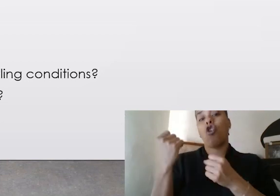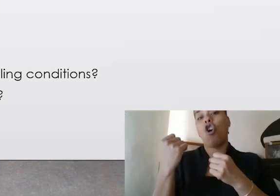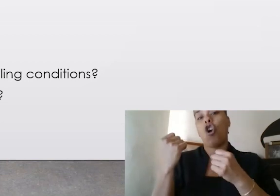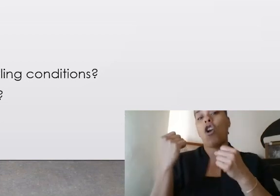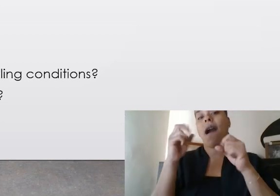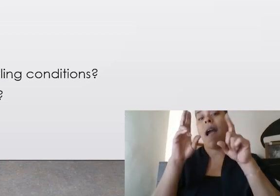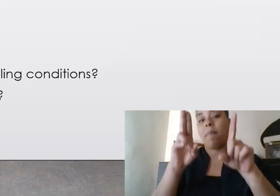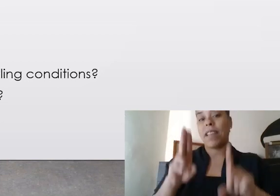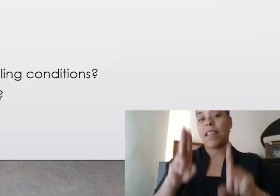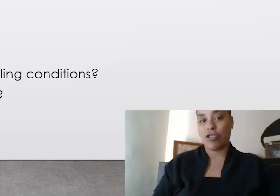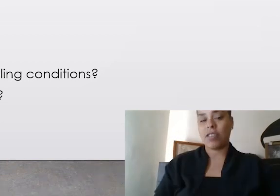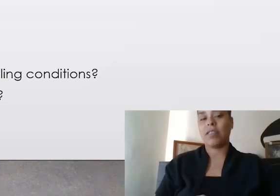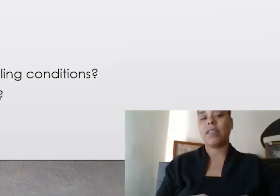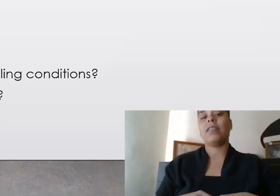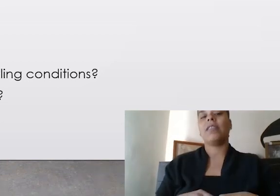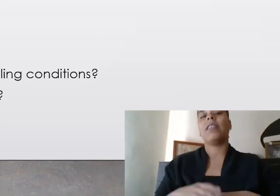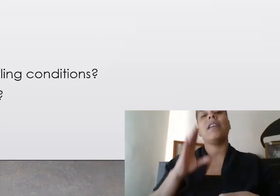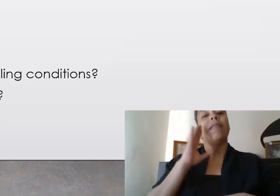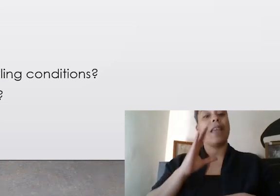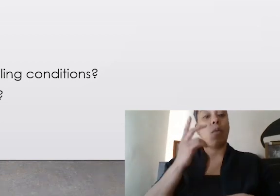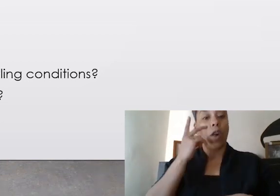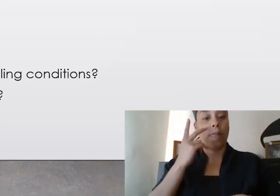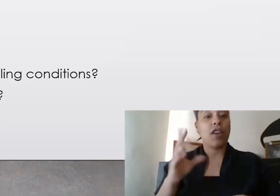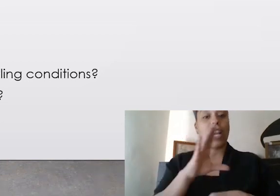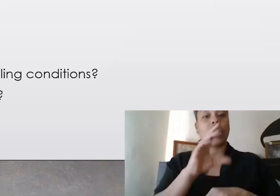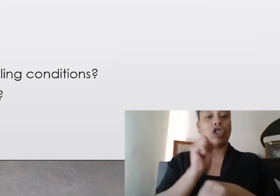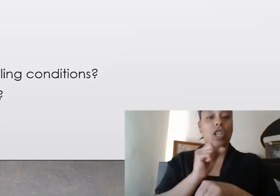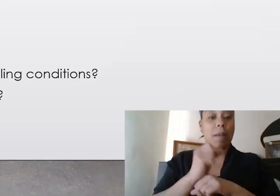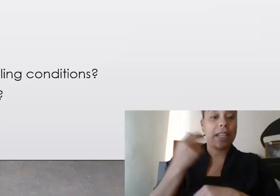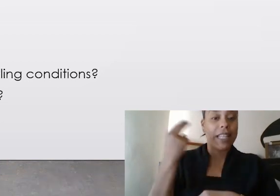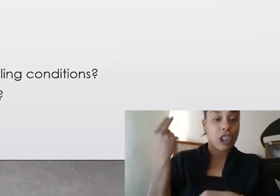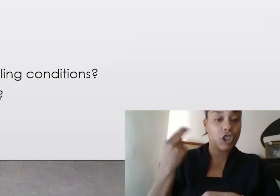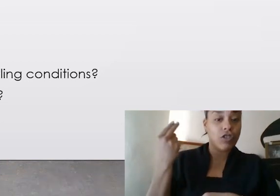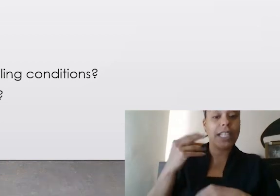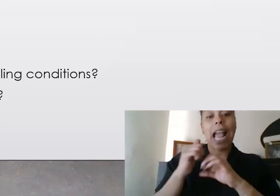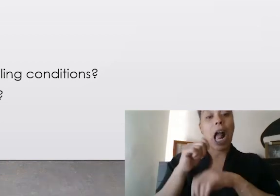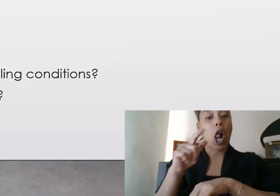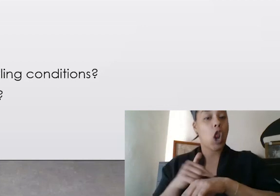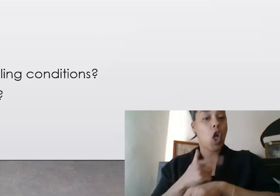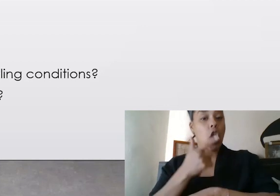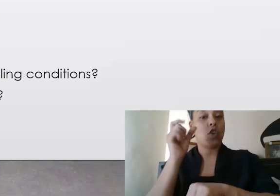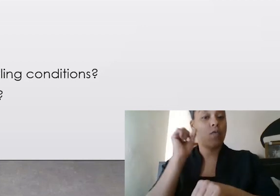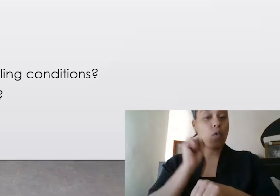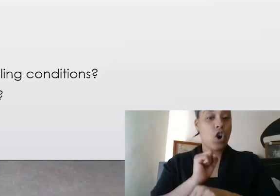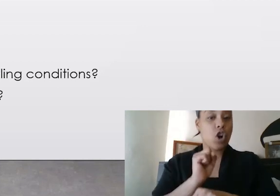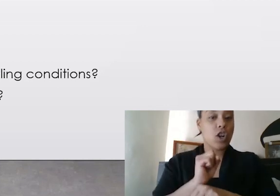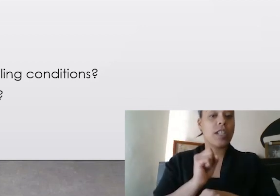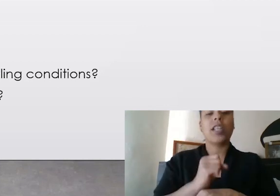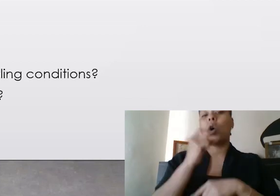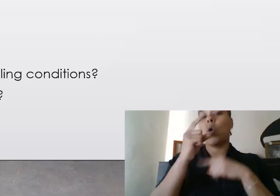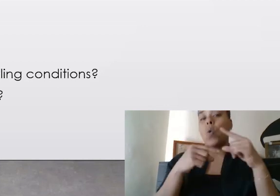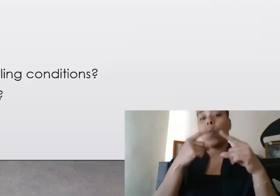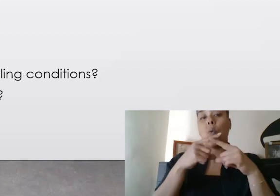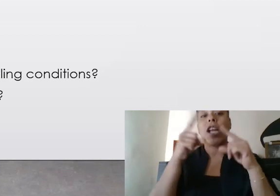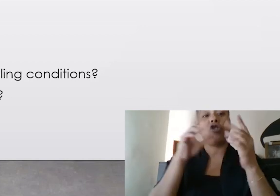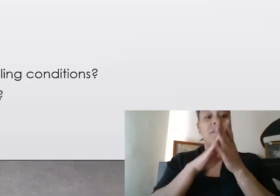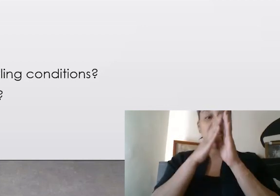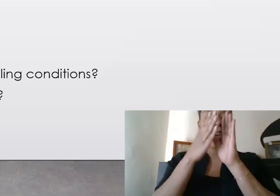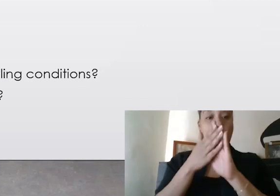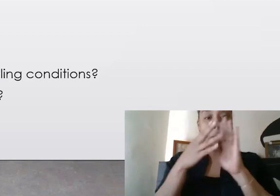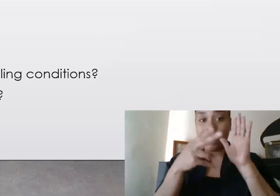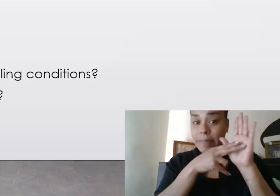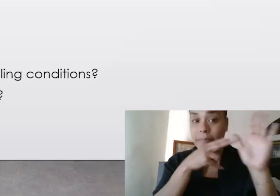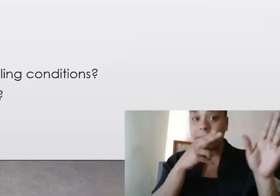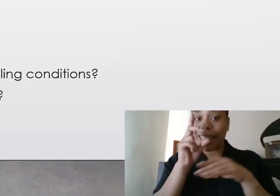your job history. They look at how long you've been employed, and they look at when you became diagnosed, and they also look